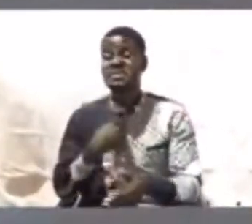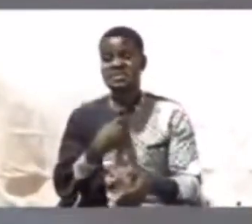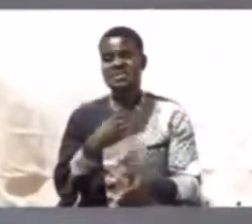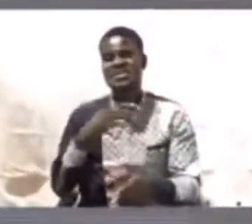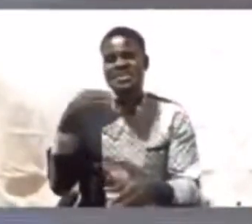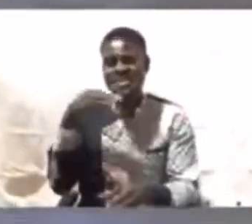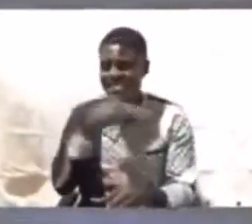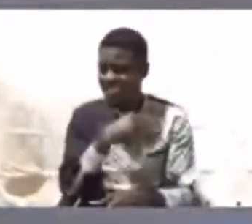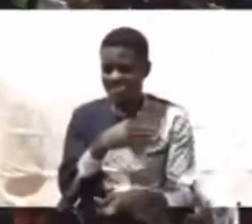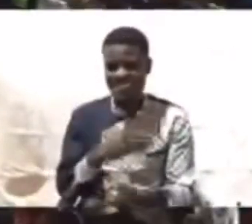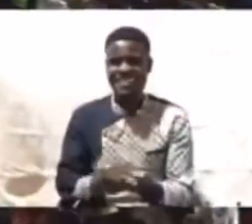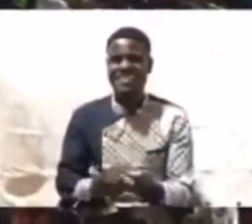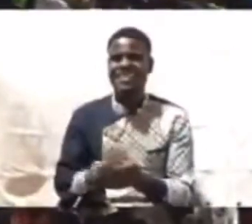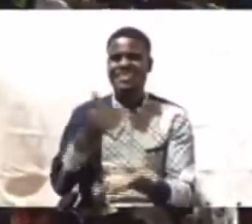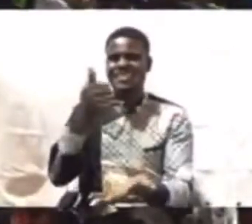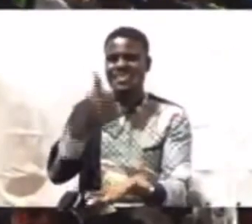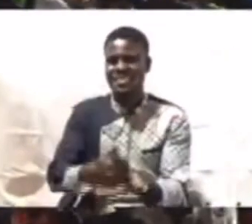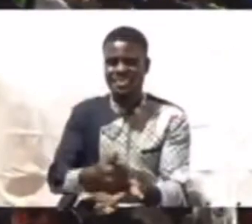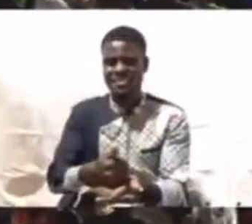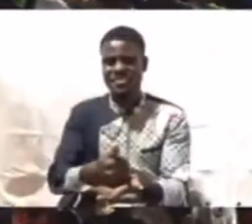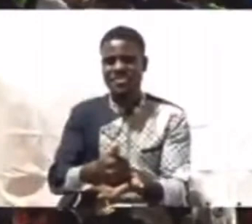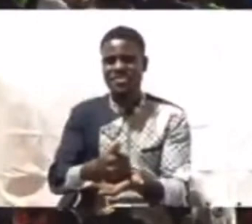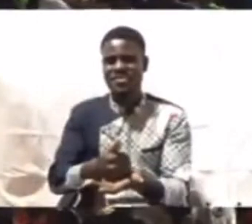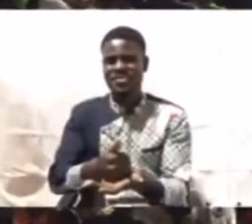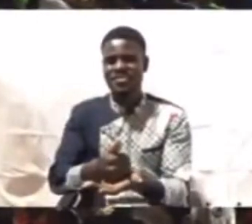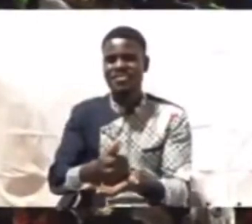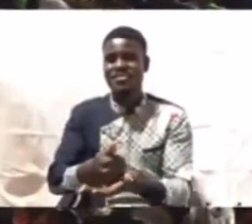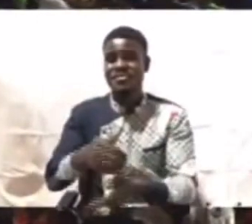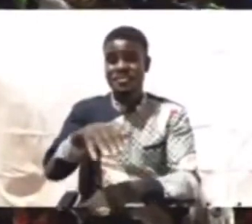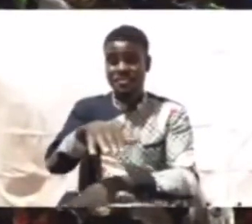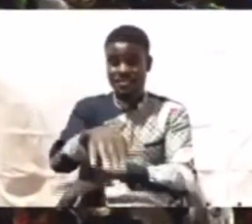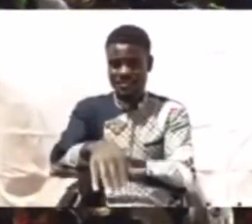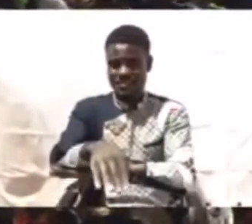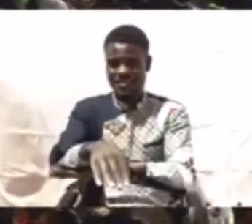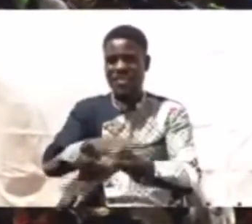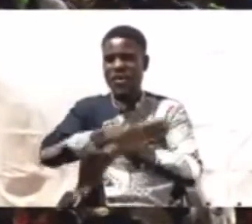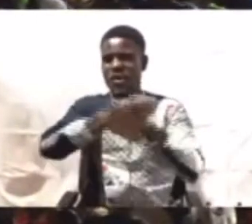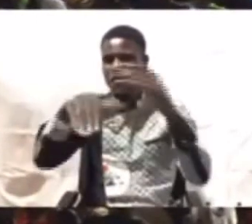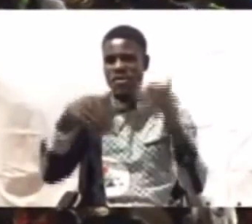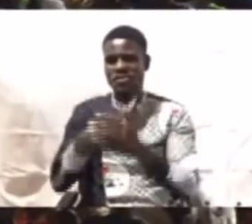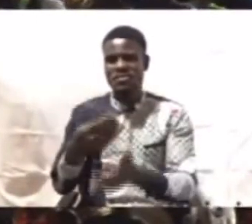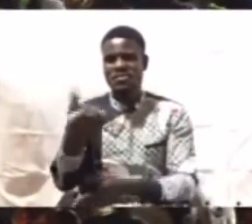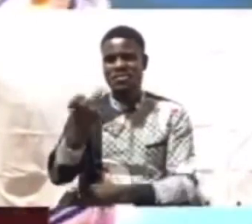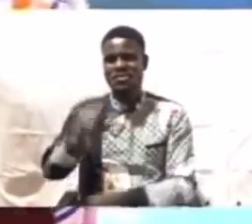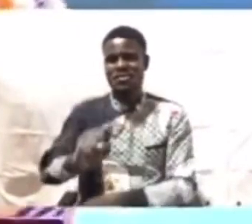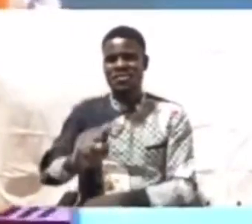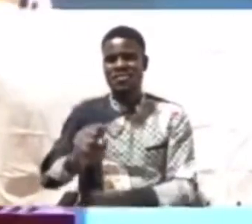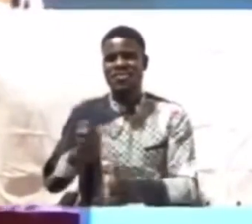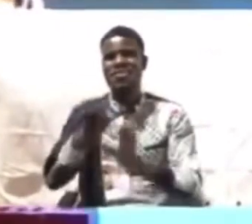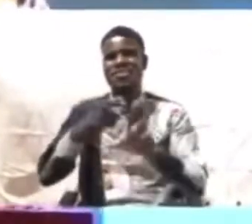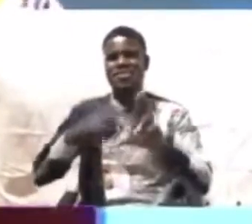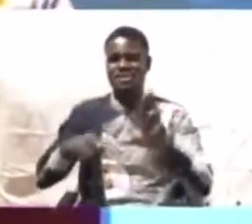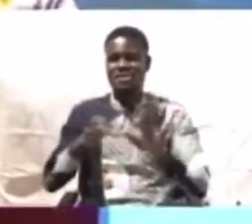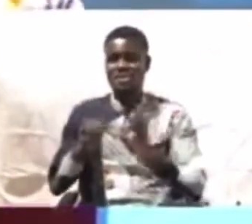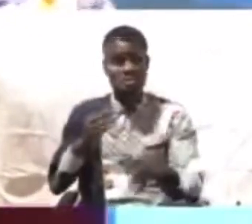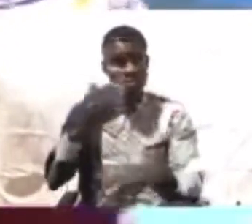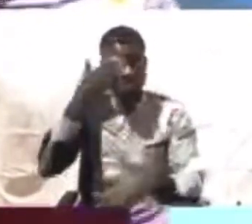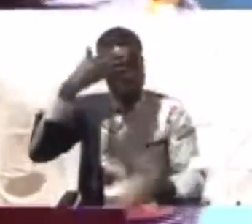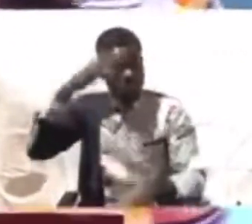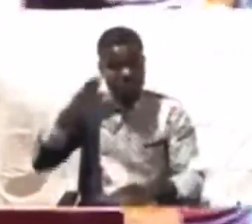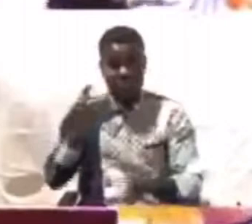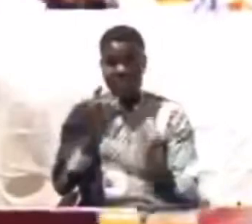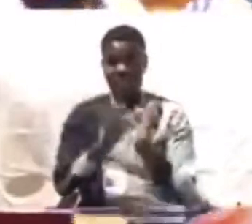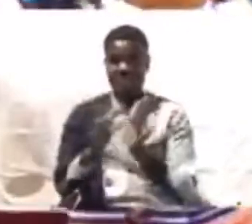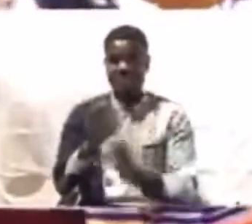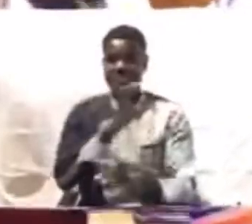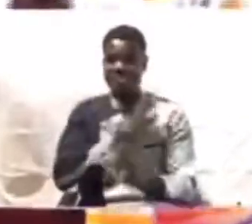amen. So enyumbra ya santimai se unim Yesu na obi bo baby died out se